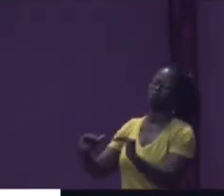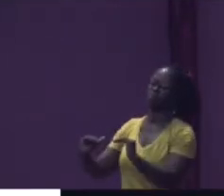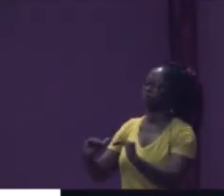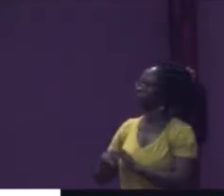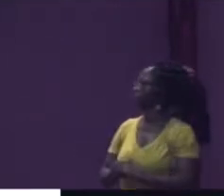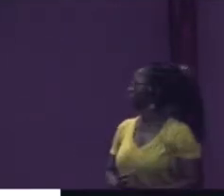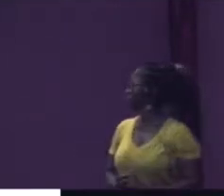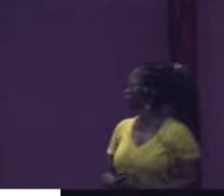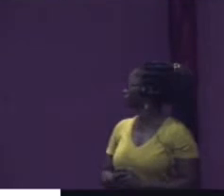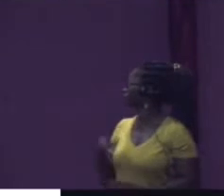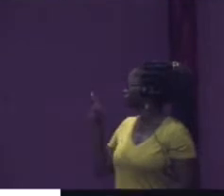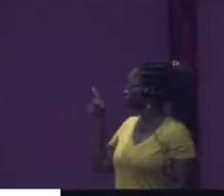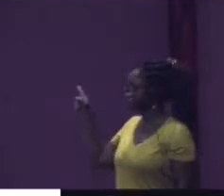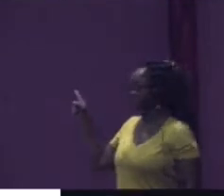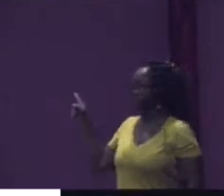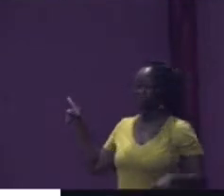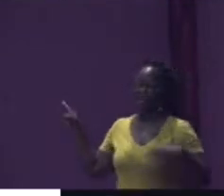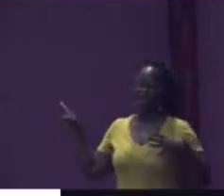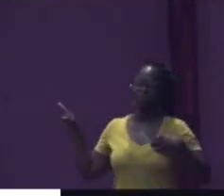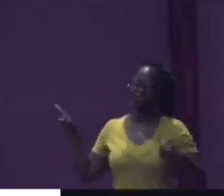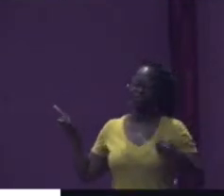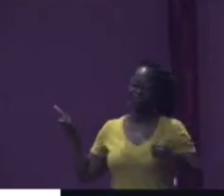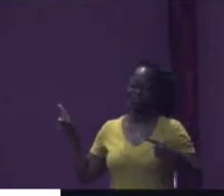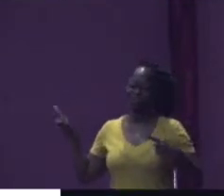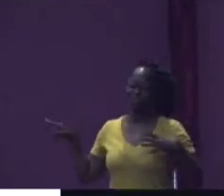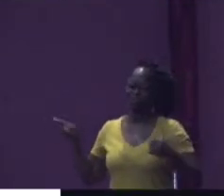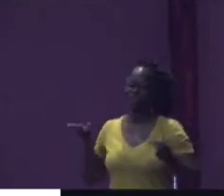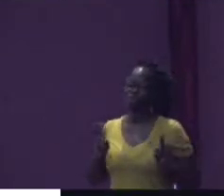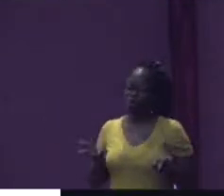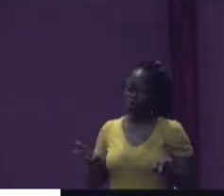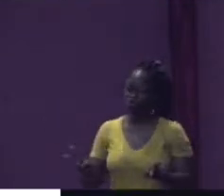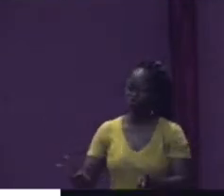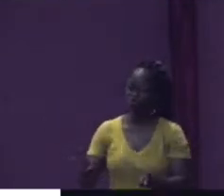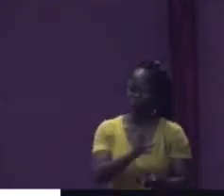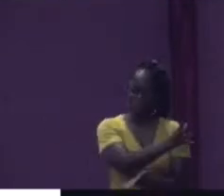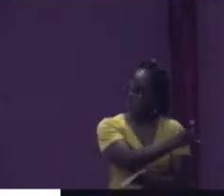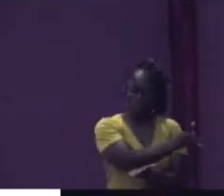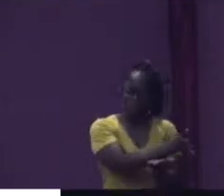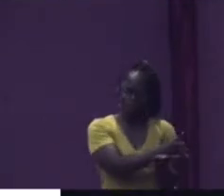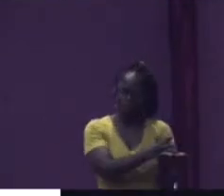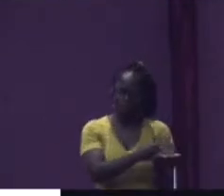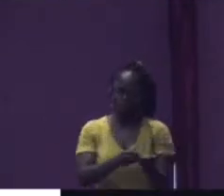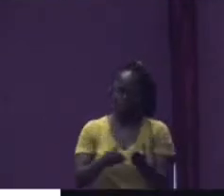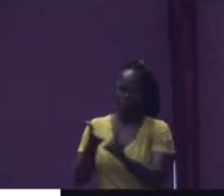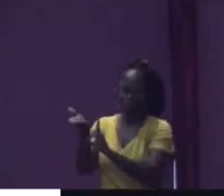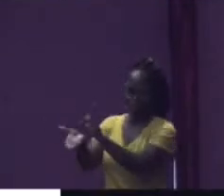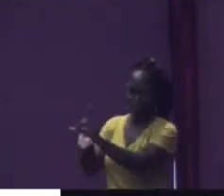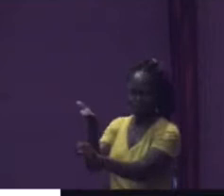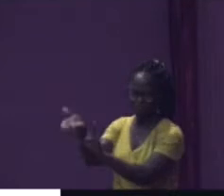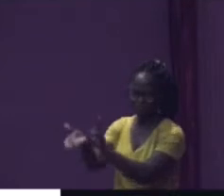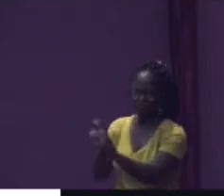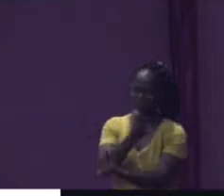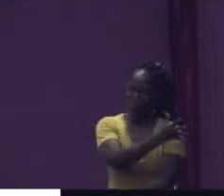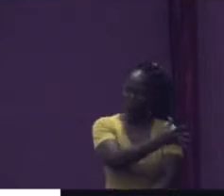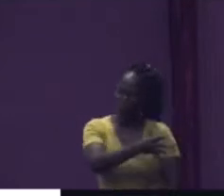This is her daughter who continued the practice after Doña Maria